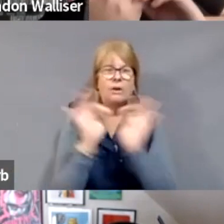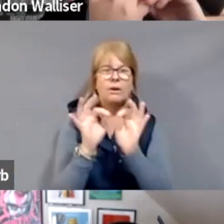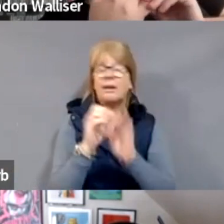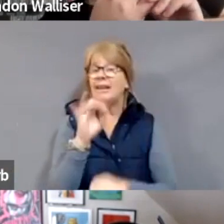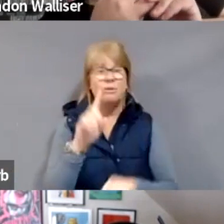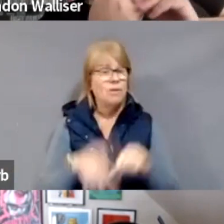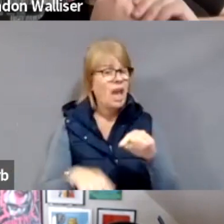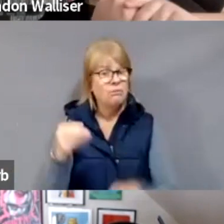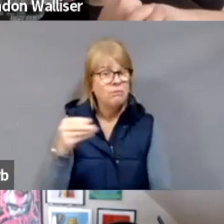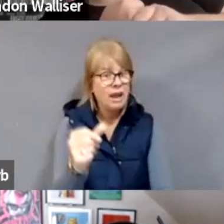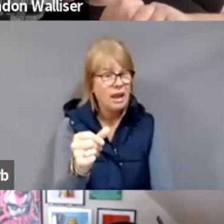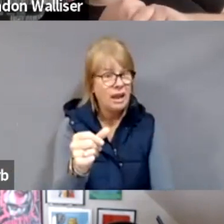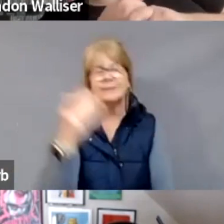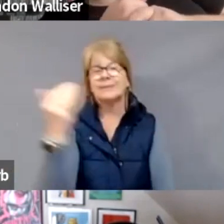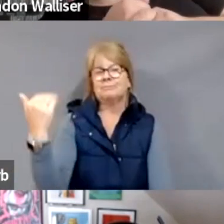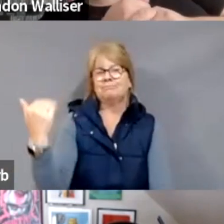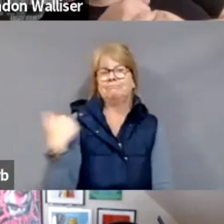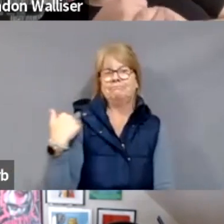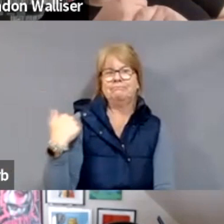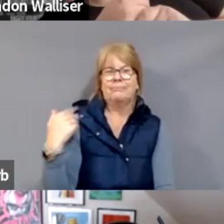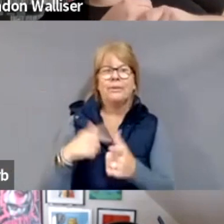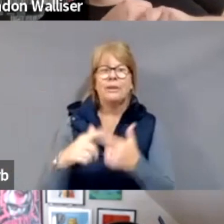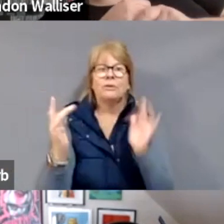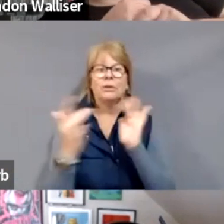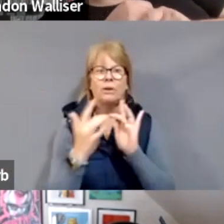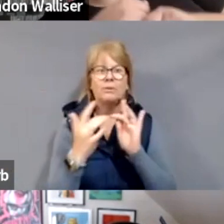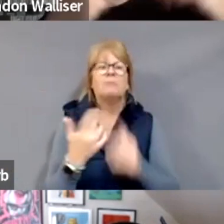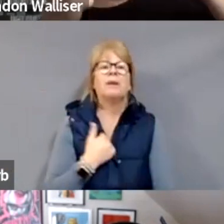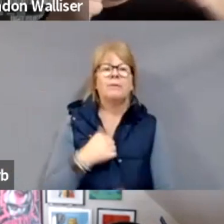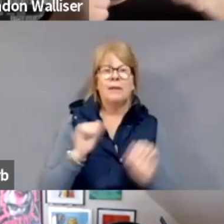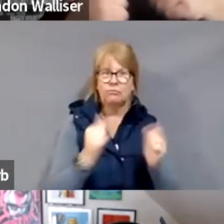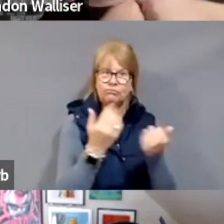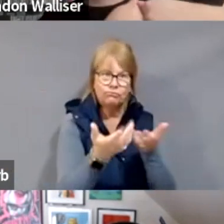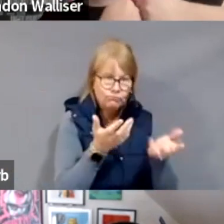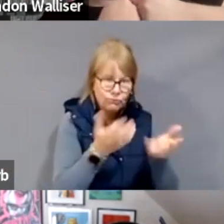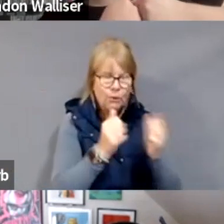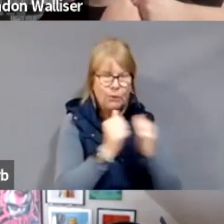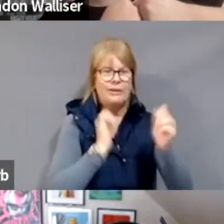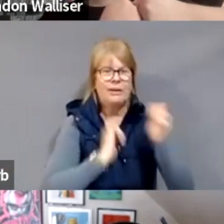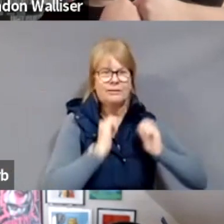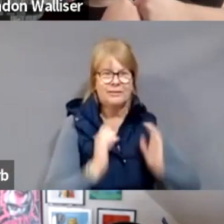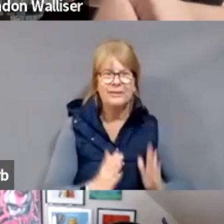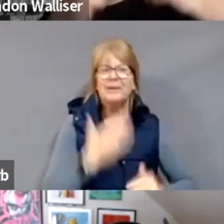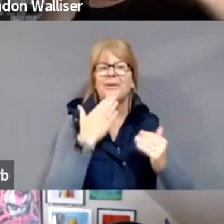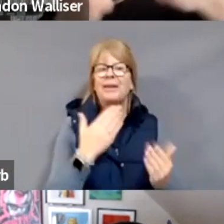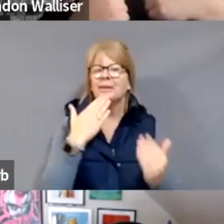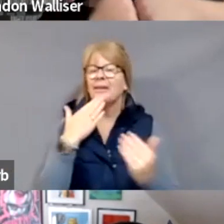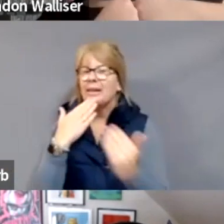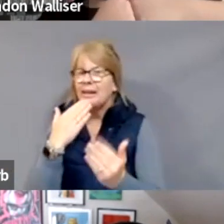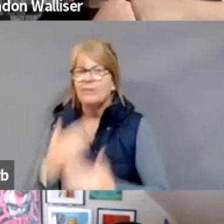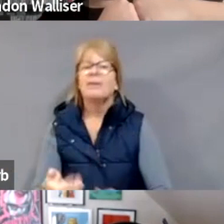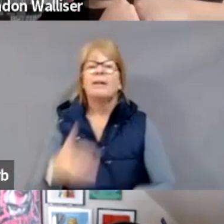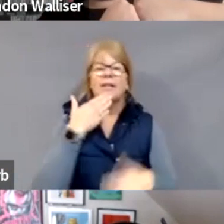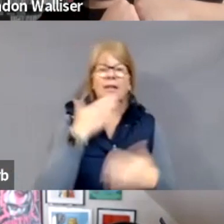can't afford any of those, just let me know. You can contact us at admin and I can work it out with the artists. Thank you to everyone for coming. Thank you to